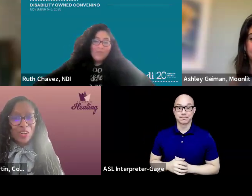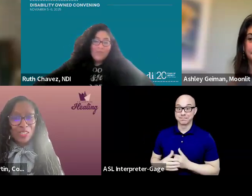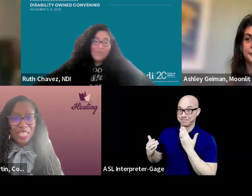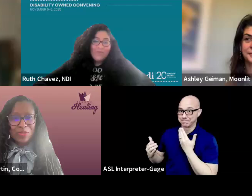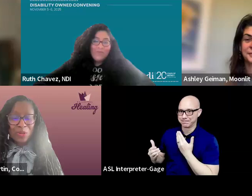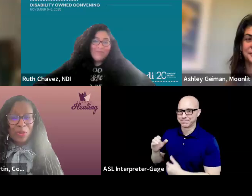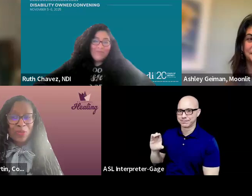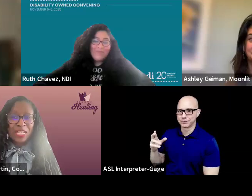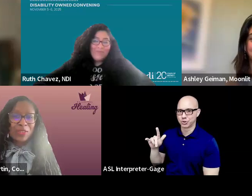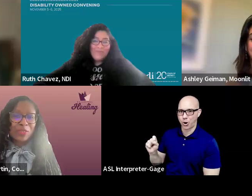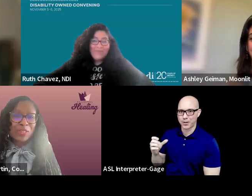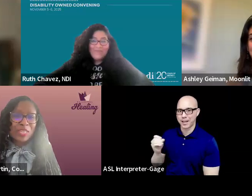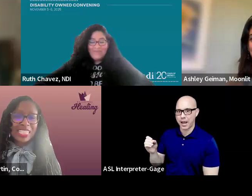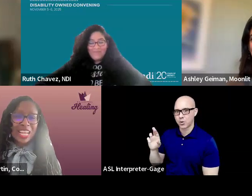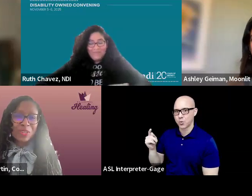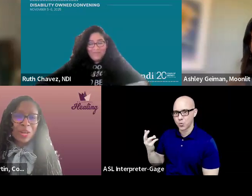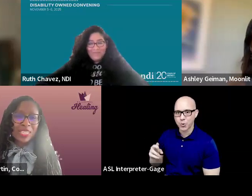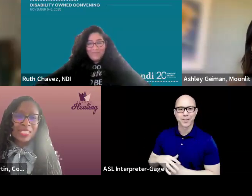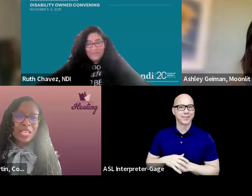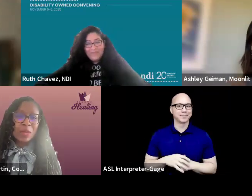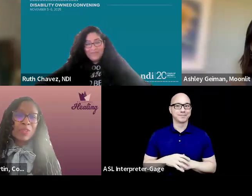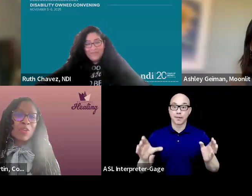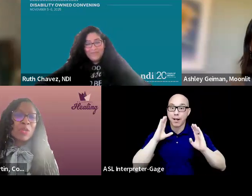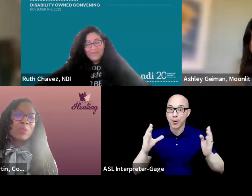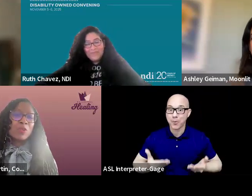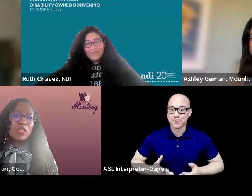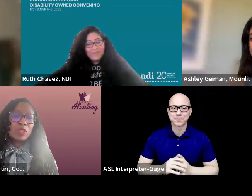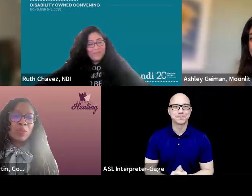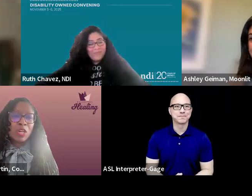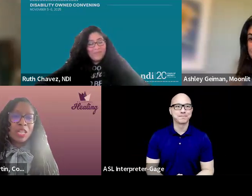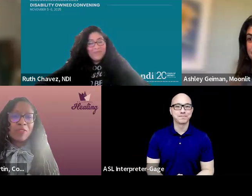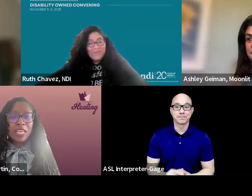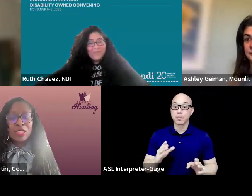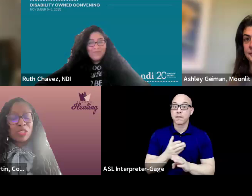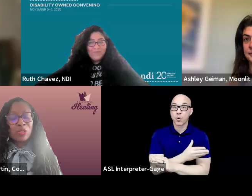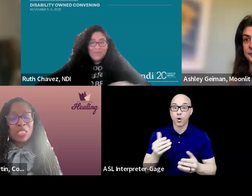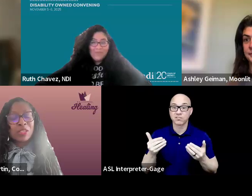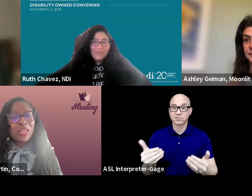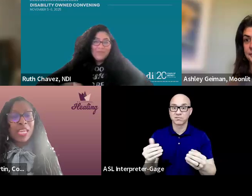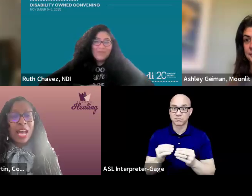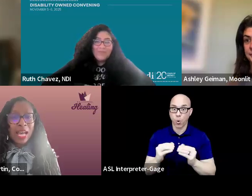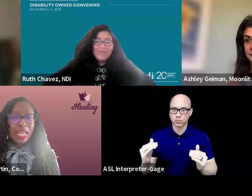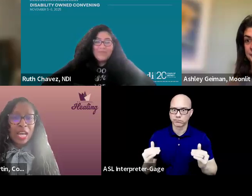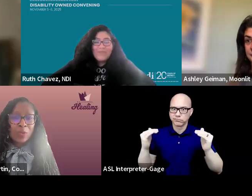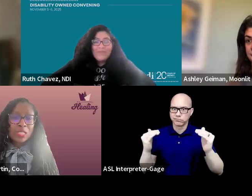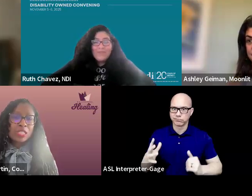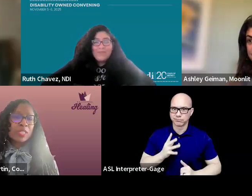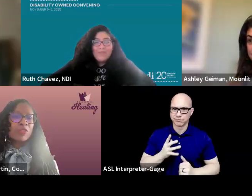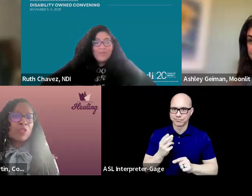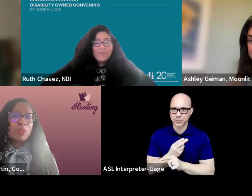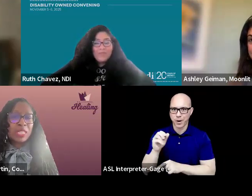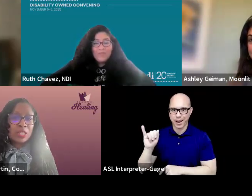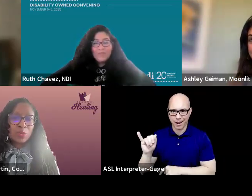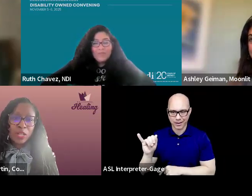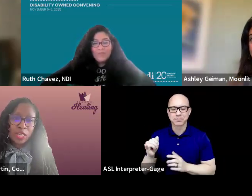Thank you, Charles and Ruth, and greetings, everyone. Before we move into more advanced uses of AI, I want to